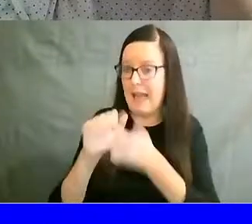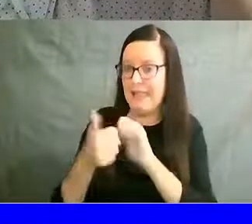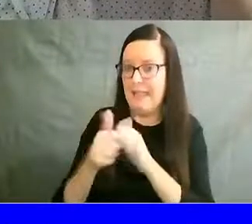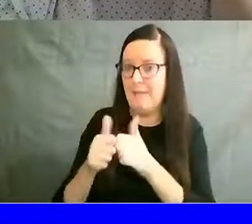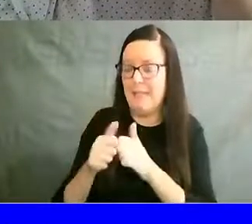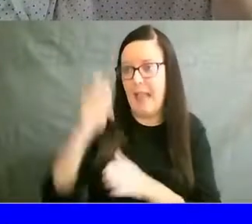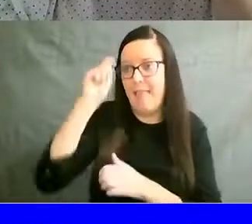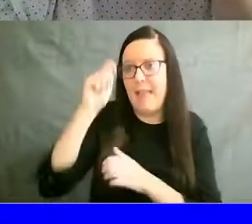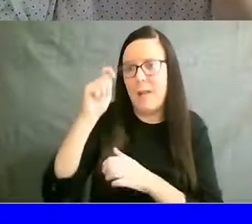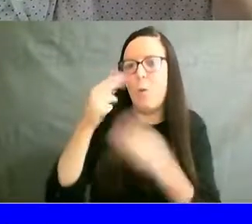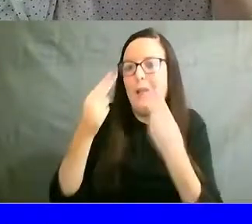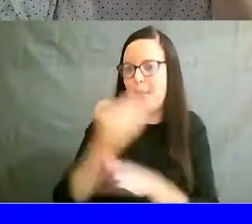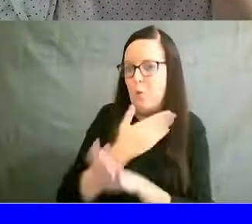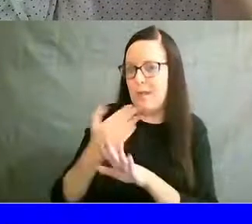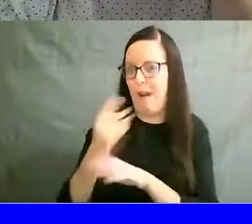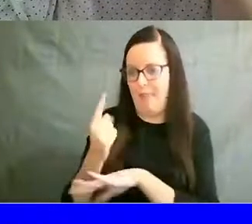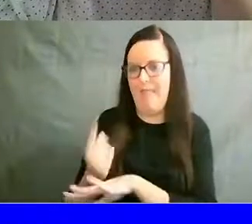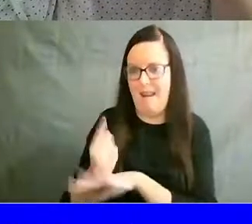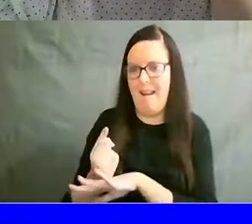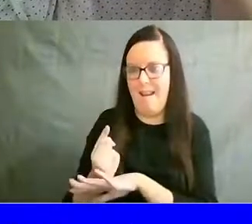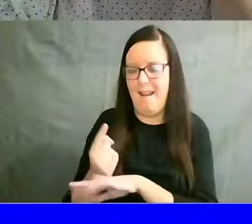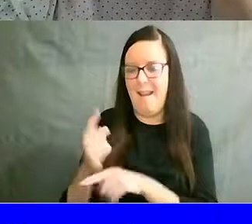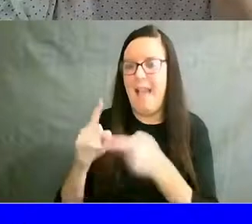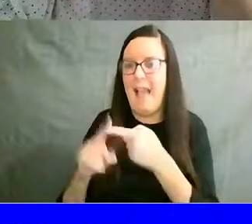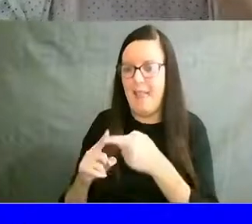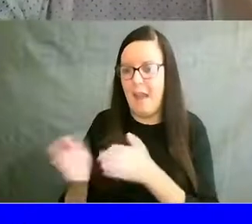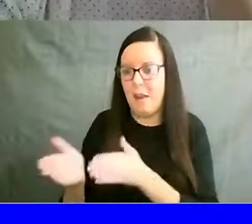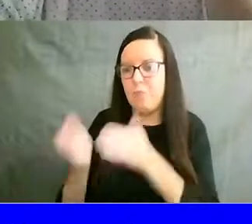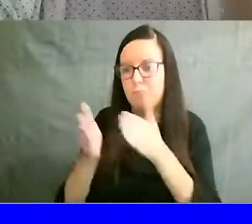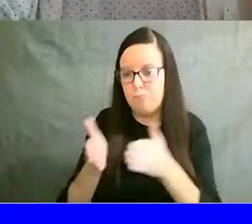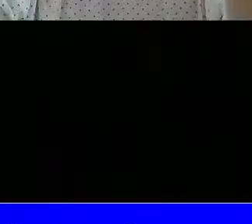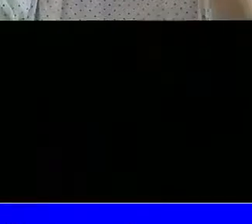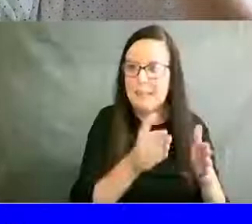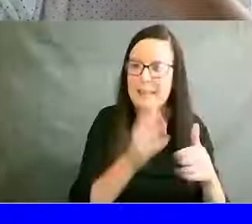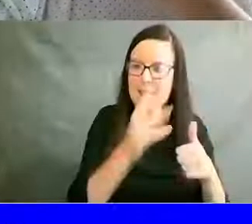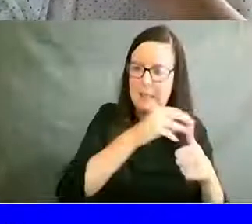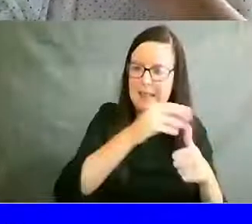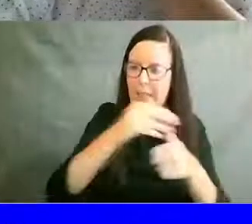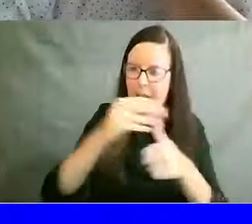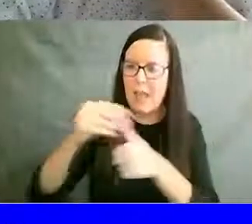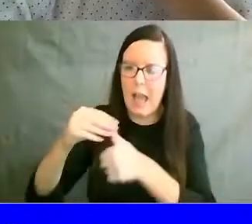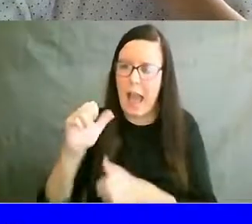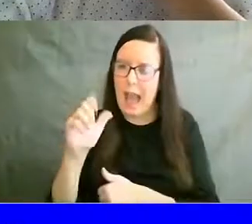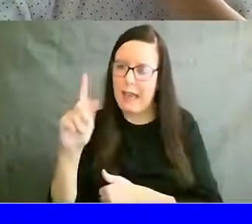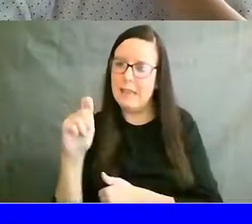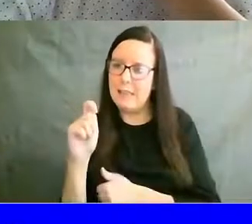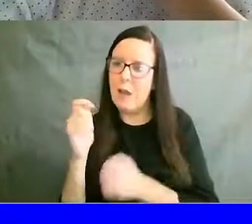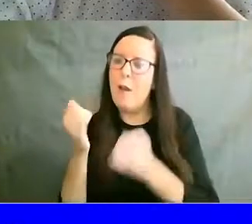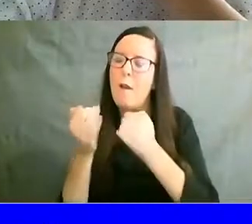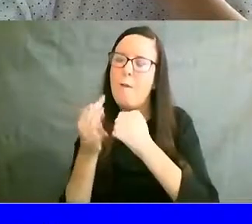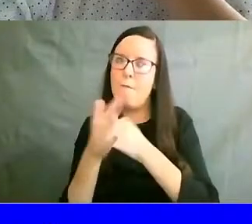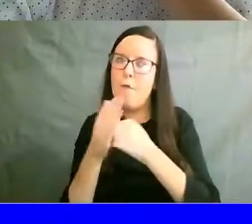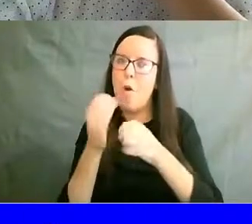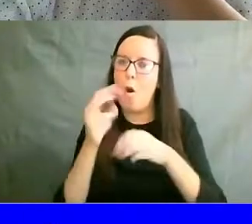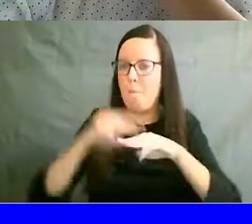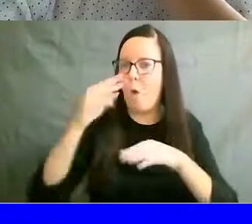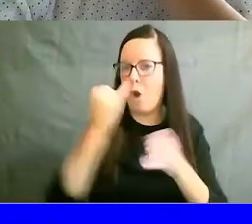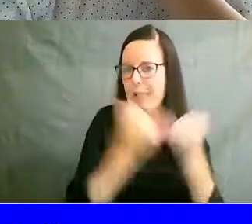us, and then you can go into the particular acts for the detail. Great, thanks a million, Louise, thank you.